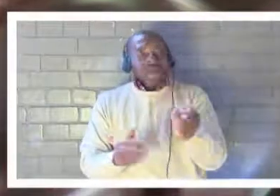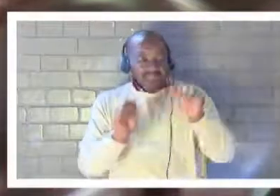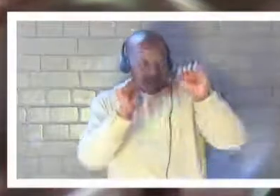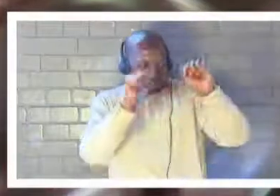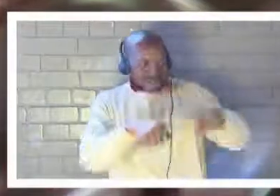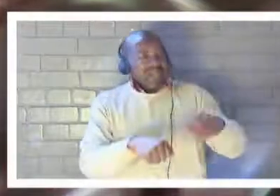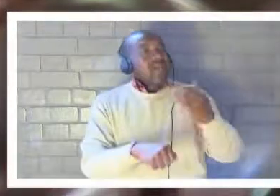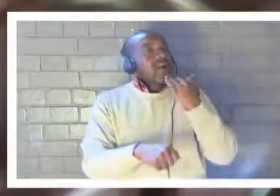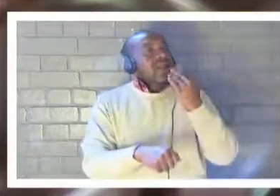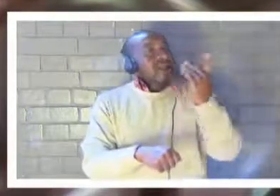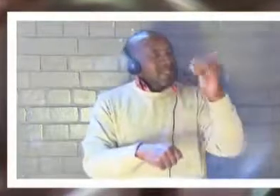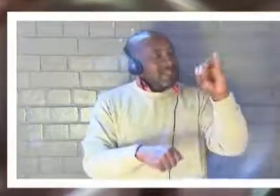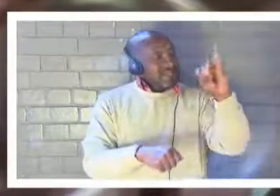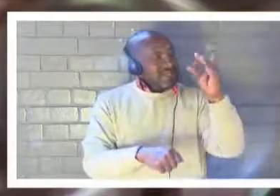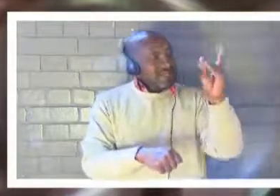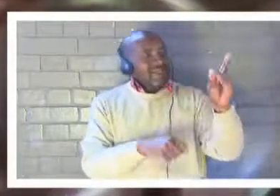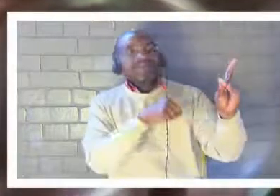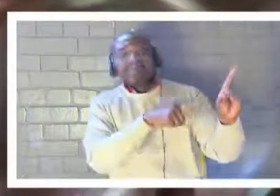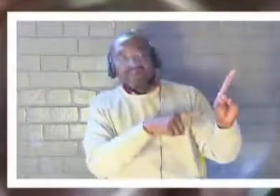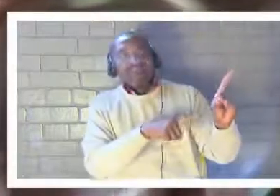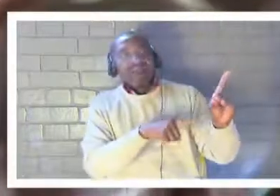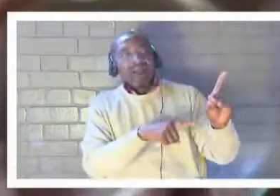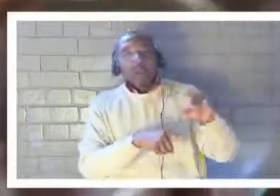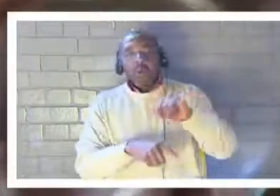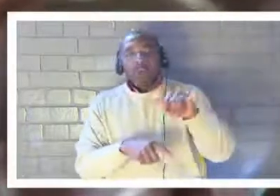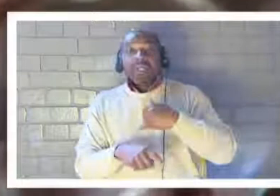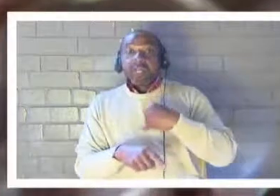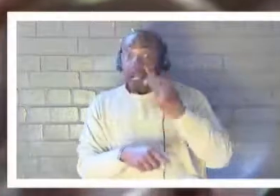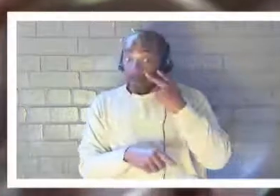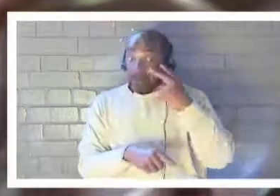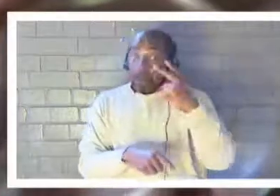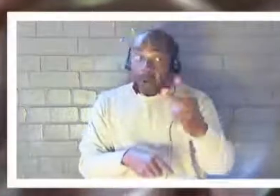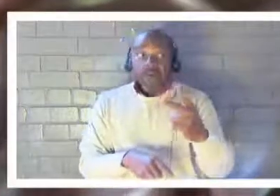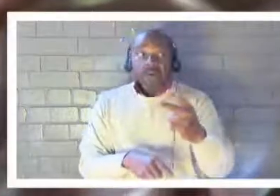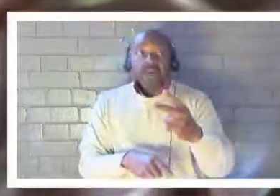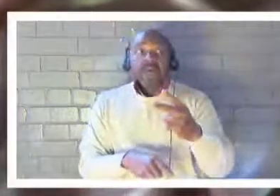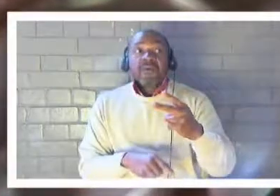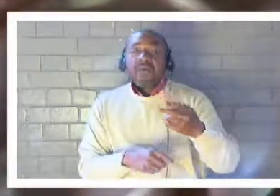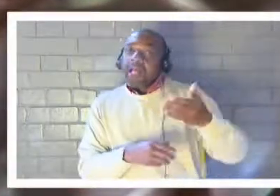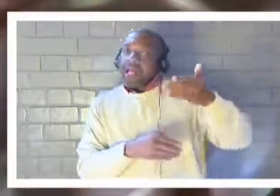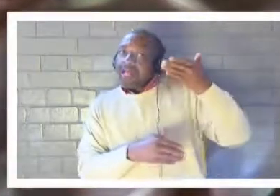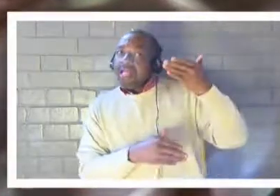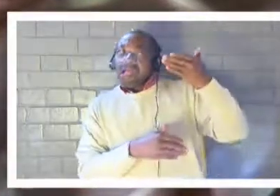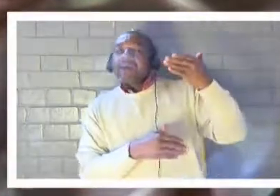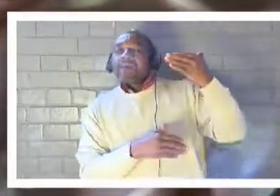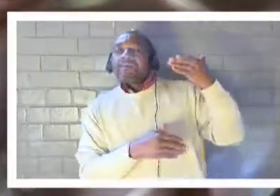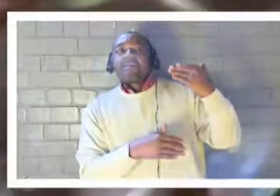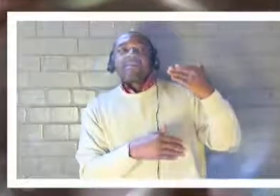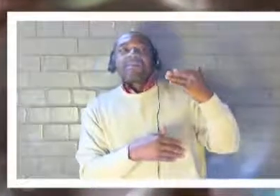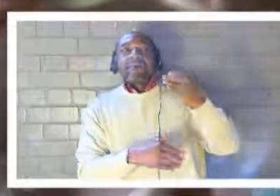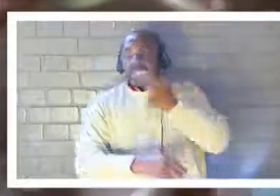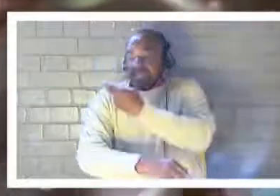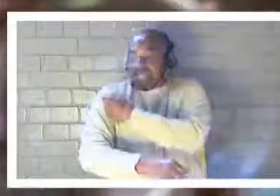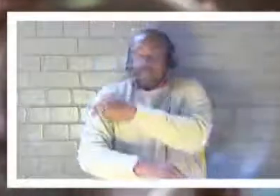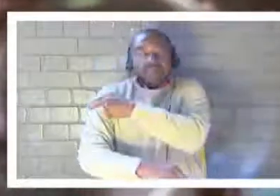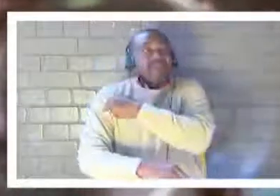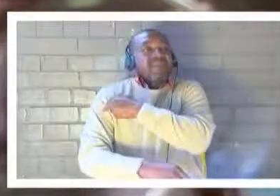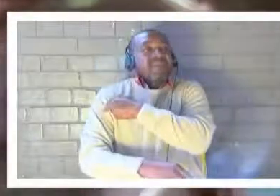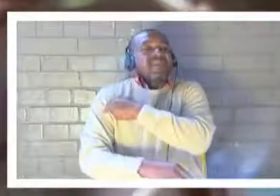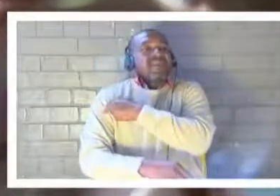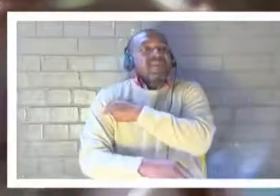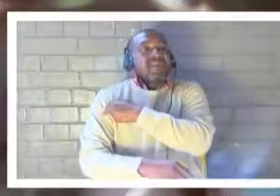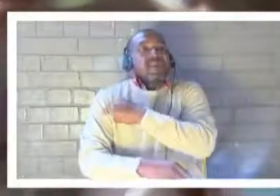have been realized. In the past, institutions would have identified whatever projects